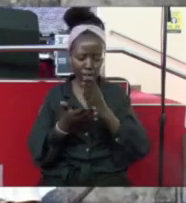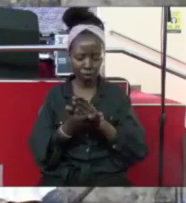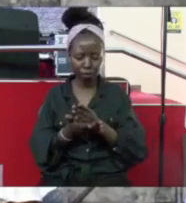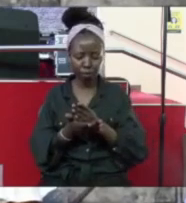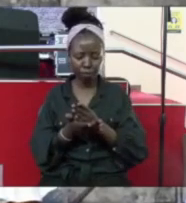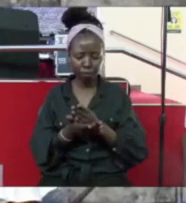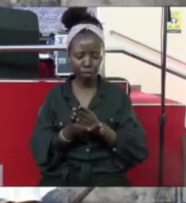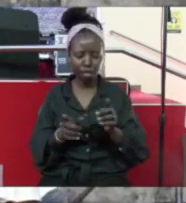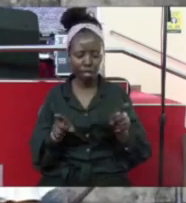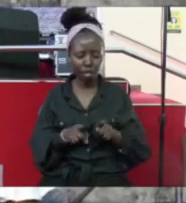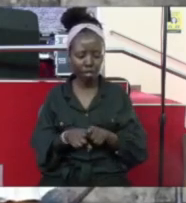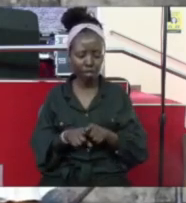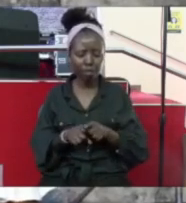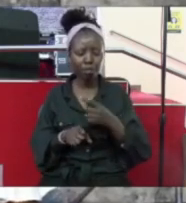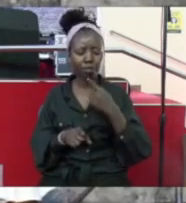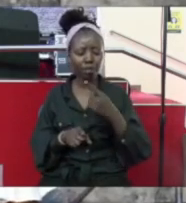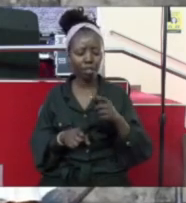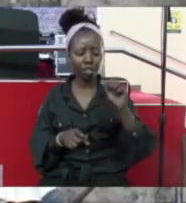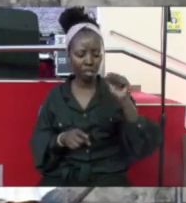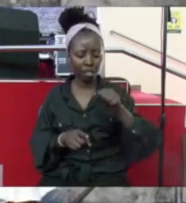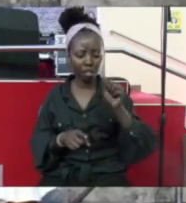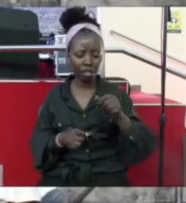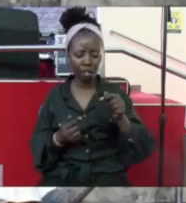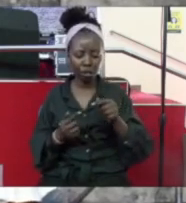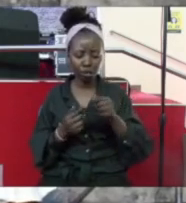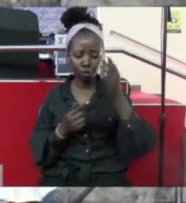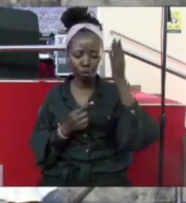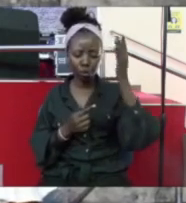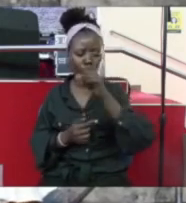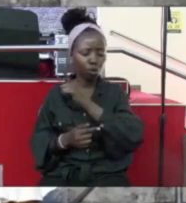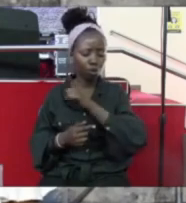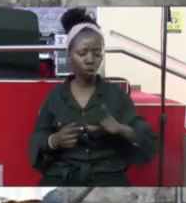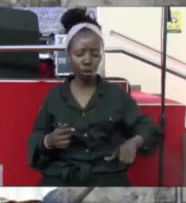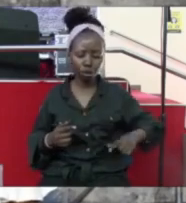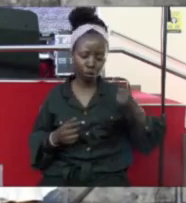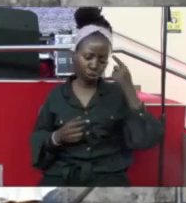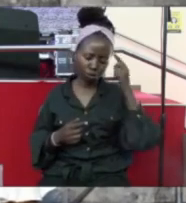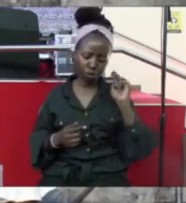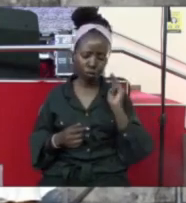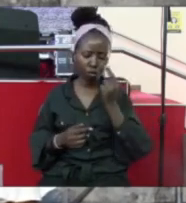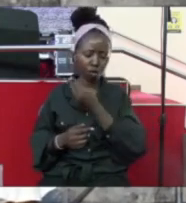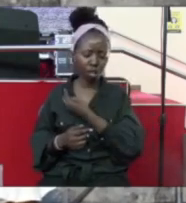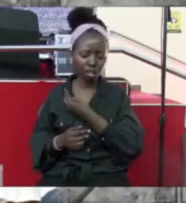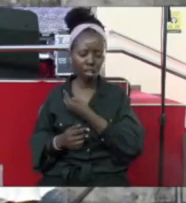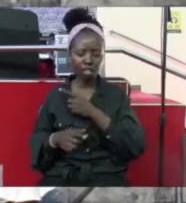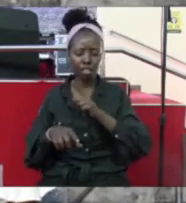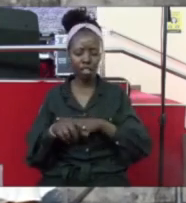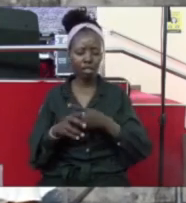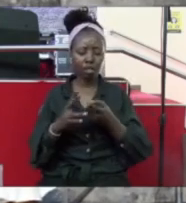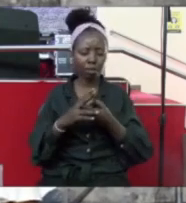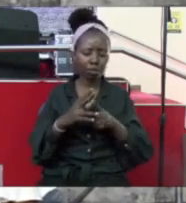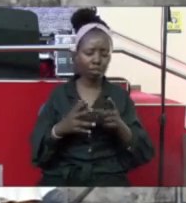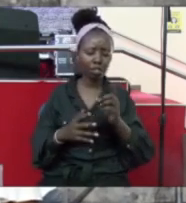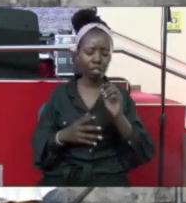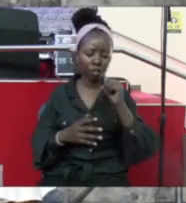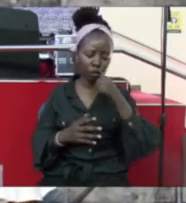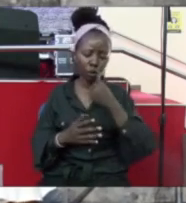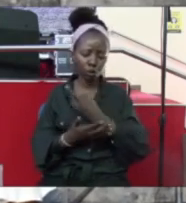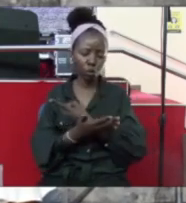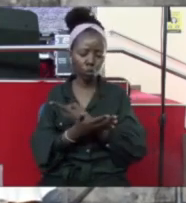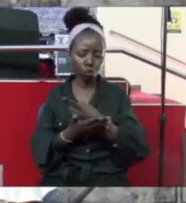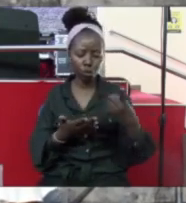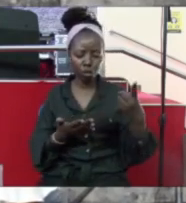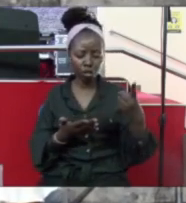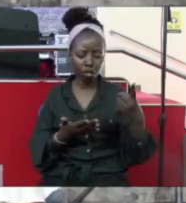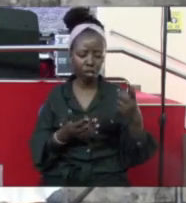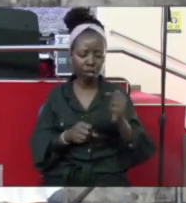And they will say yes to you. Na watasema ndio kwako. Lord, for us, Jehovah God, even as we begin a new week, kwa tunapoanza juma jipya, cause us, King